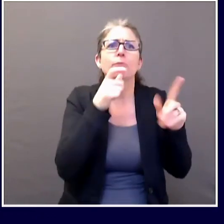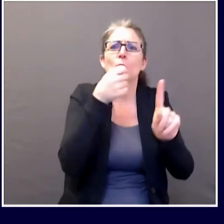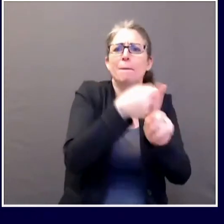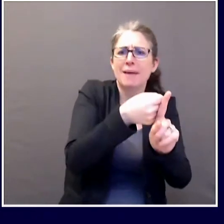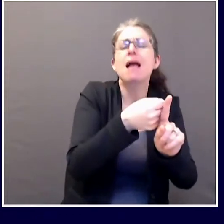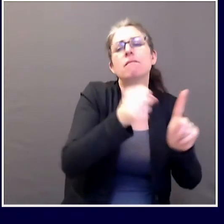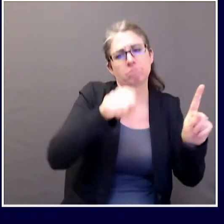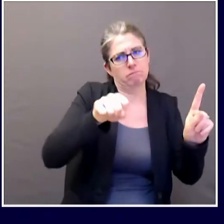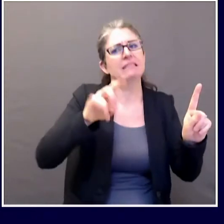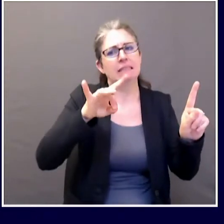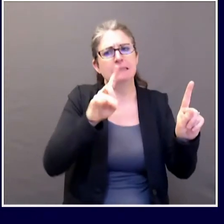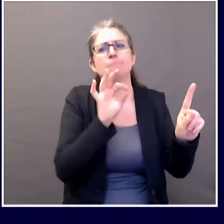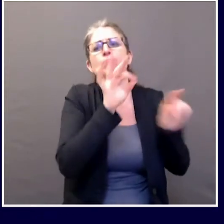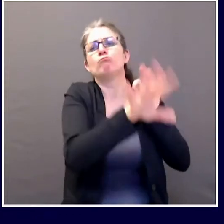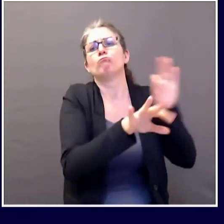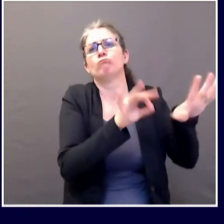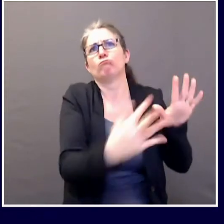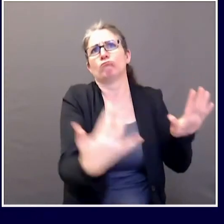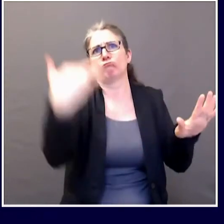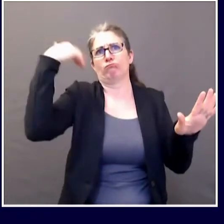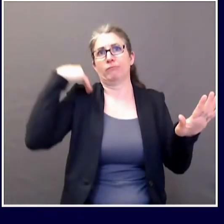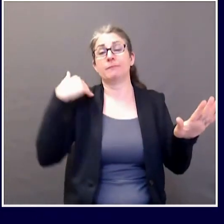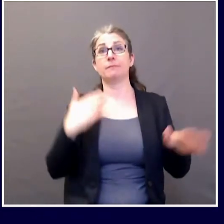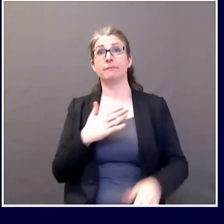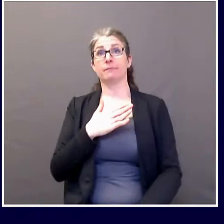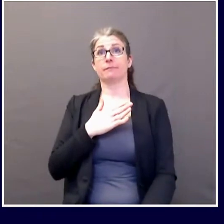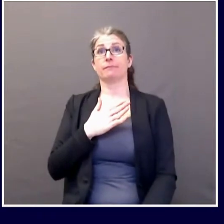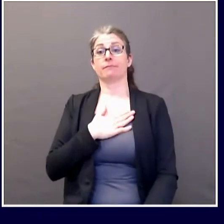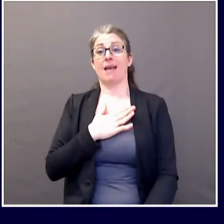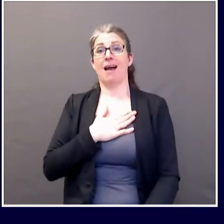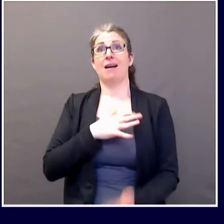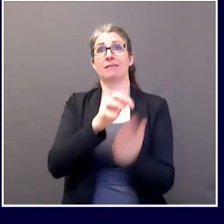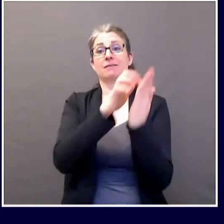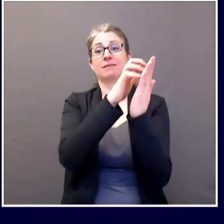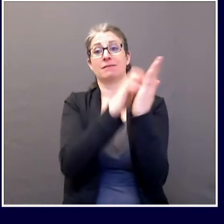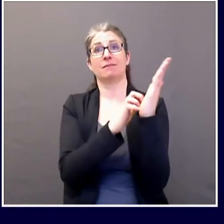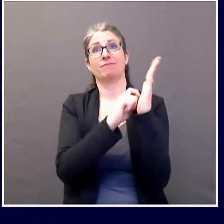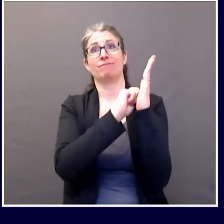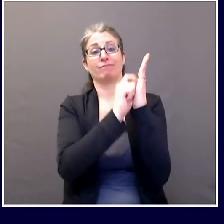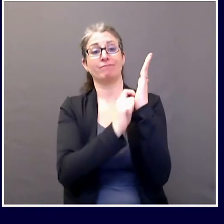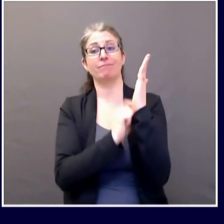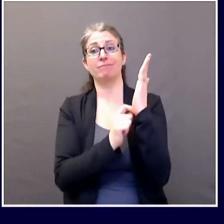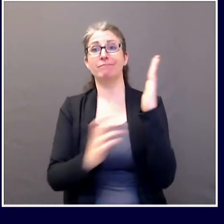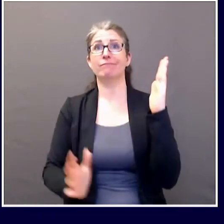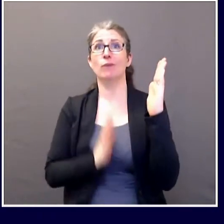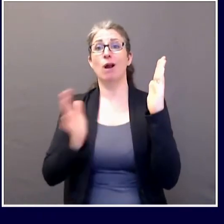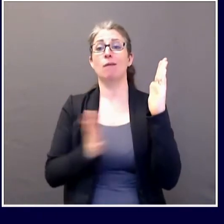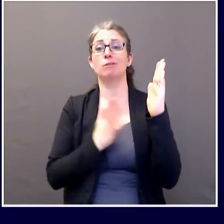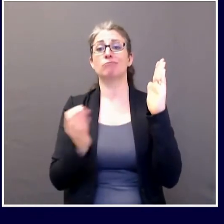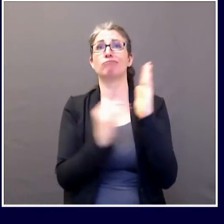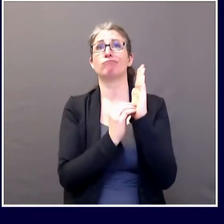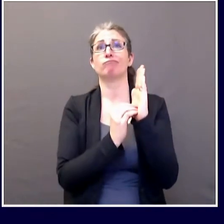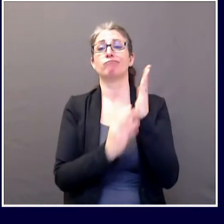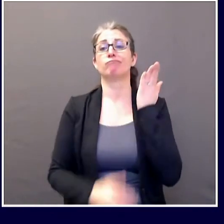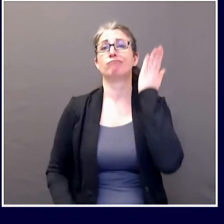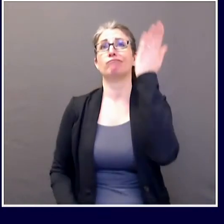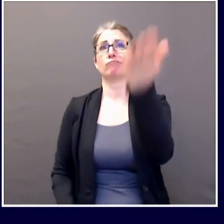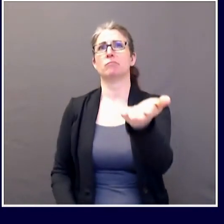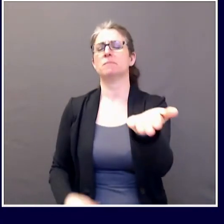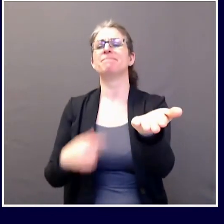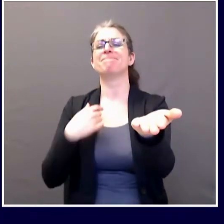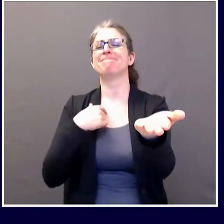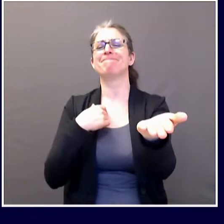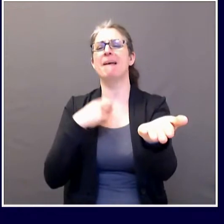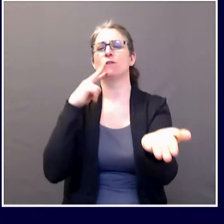see where we are in that process. Certainly, again, we've been deeply engaged with our colleagues in the legislature around working with them